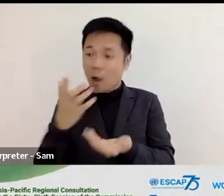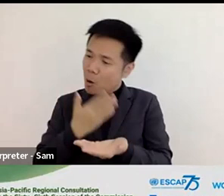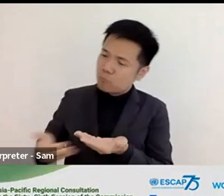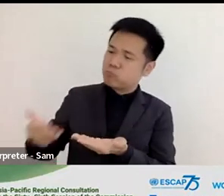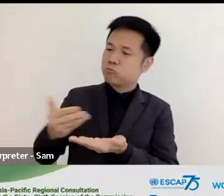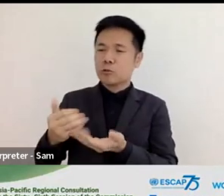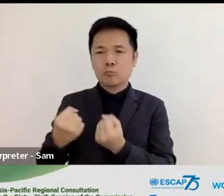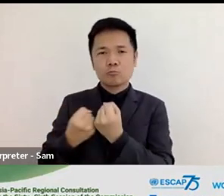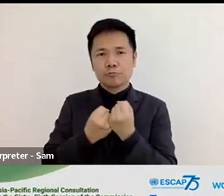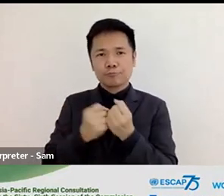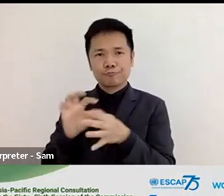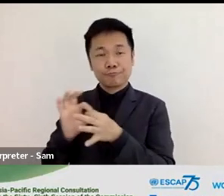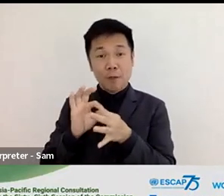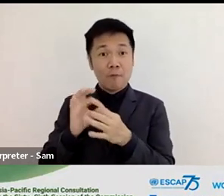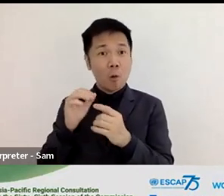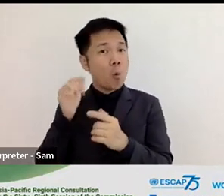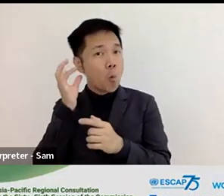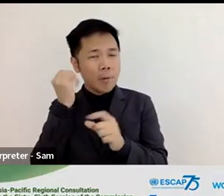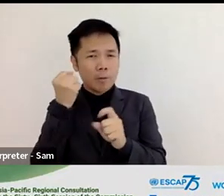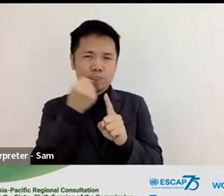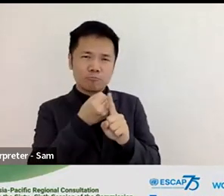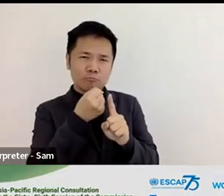power, influence, and the